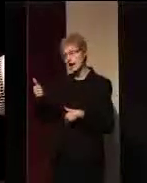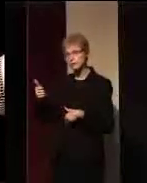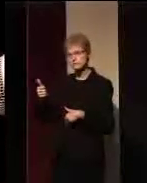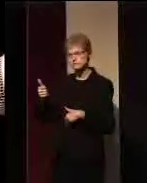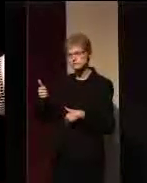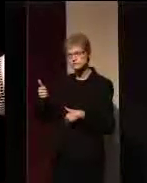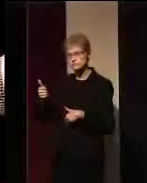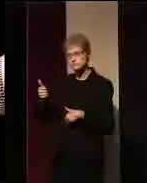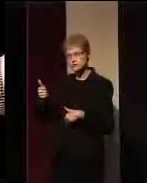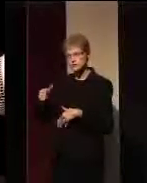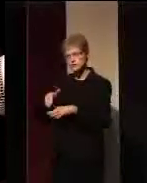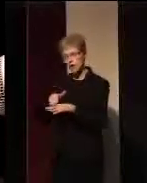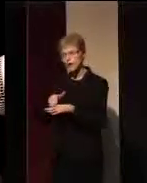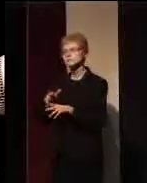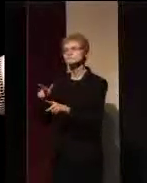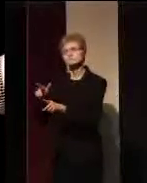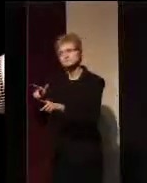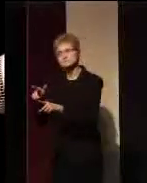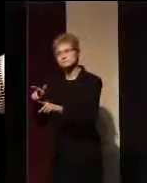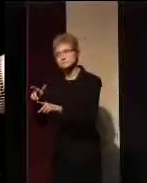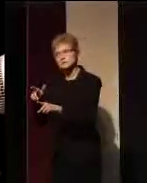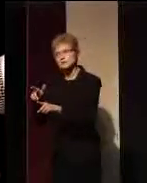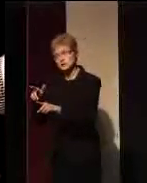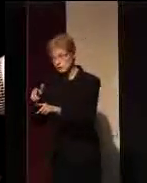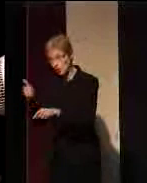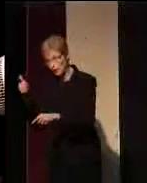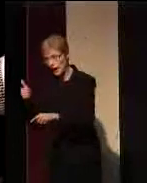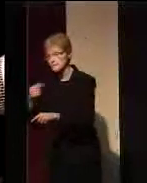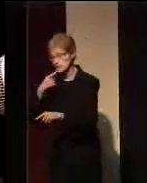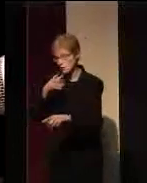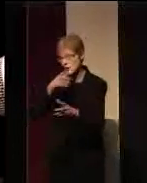house. But they're not trying to have that relationship.